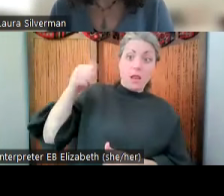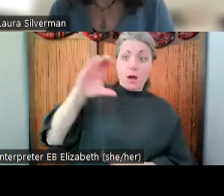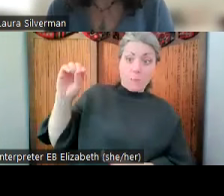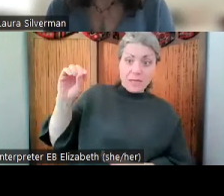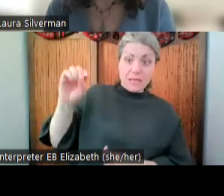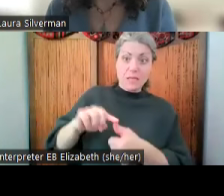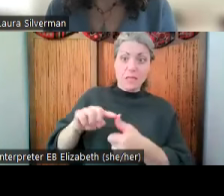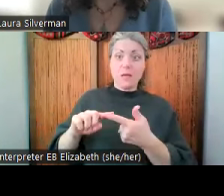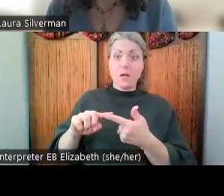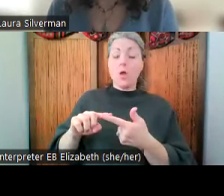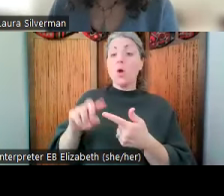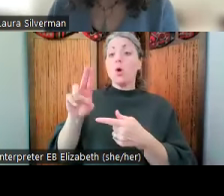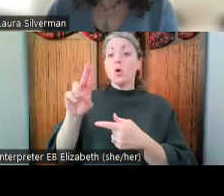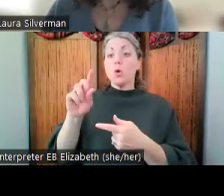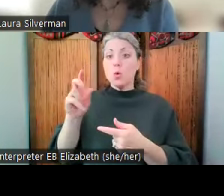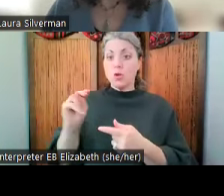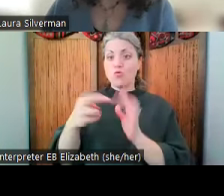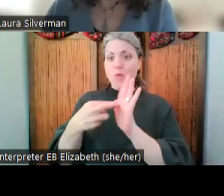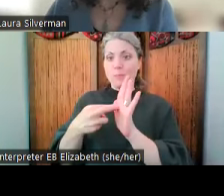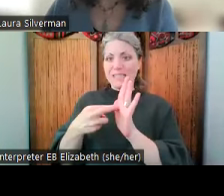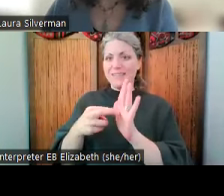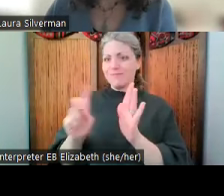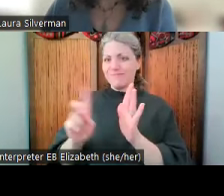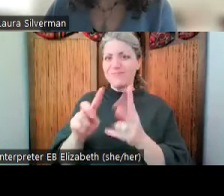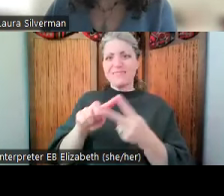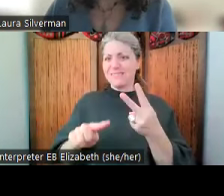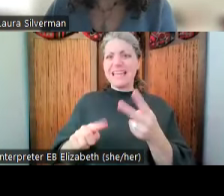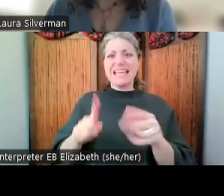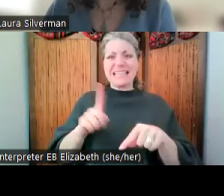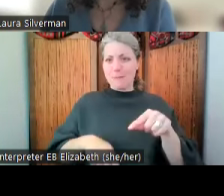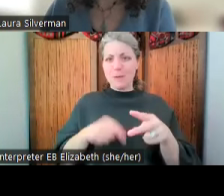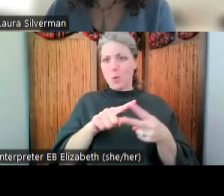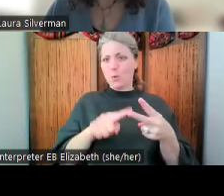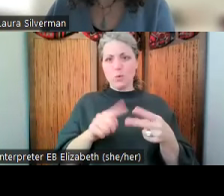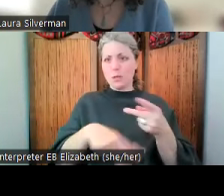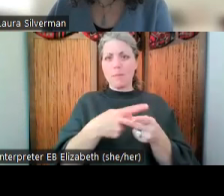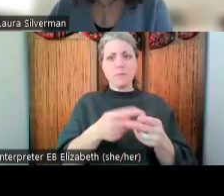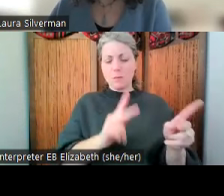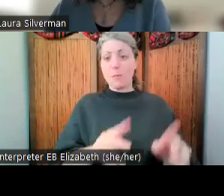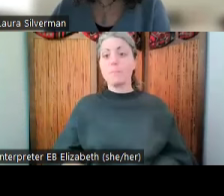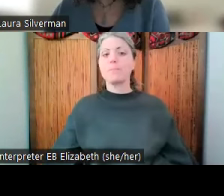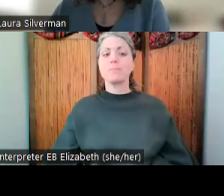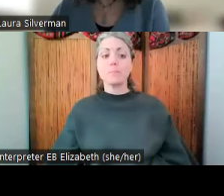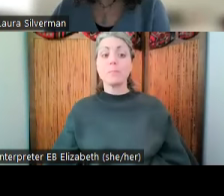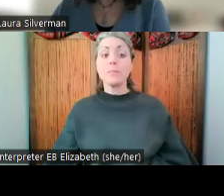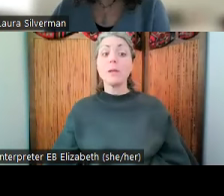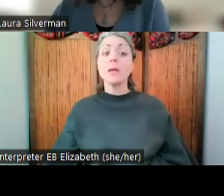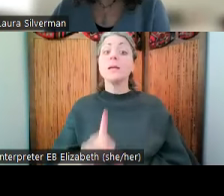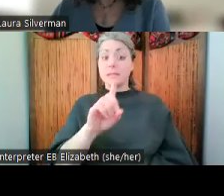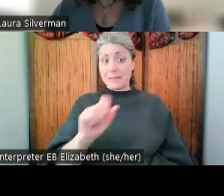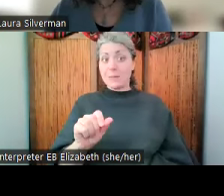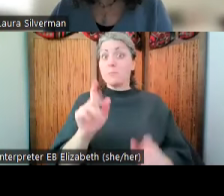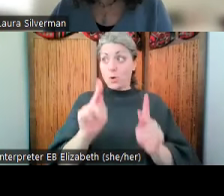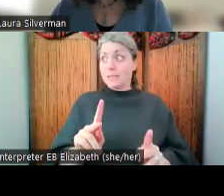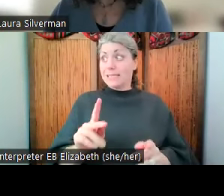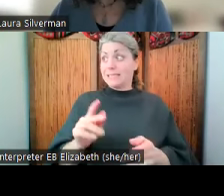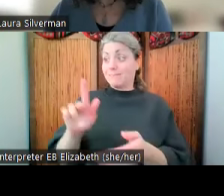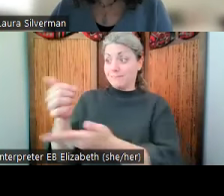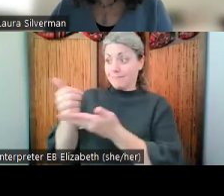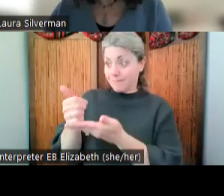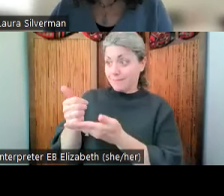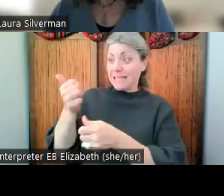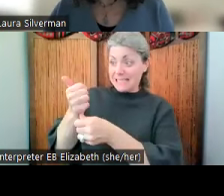union representative. If an assistant is being used, it's really important for the assistant to